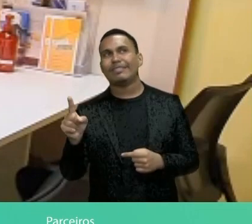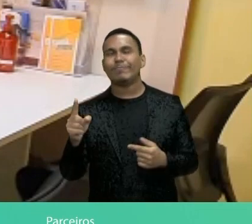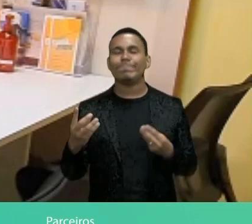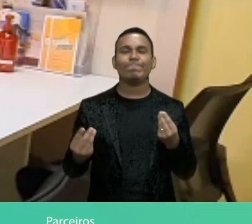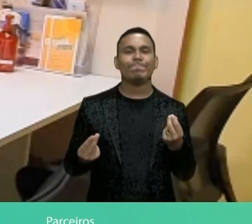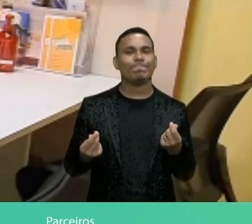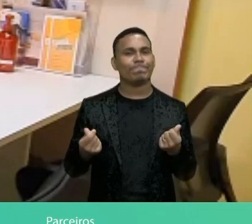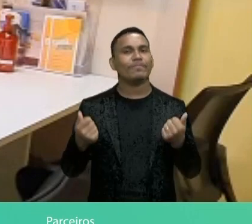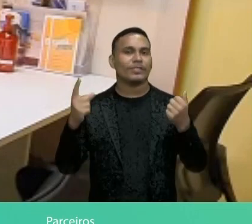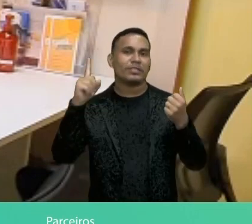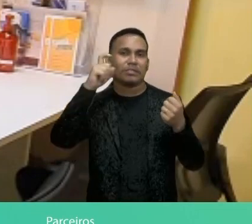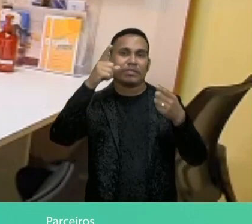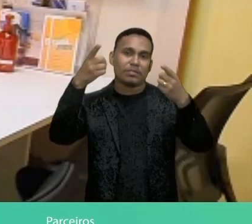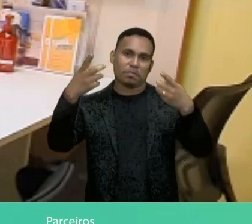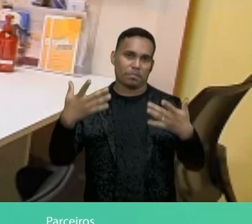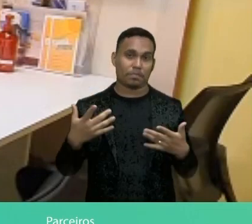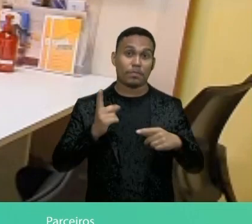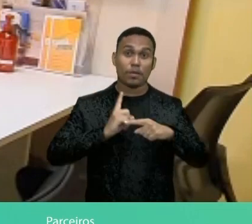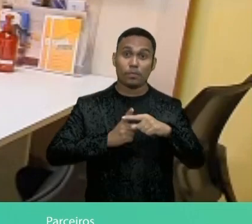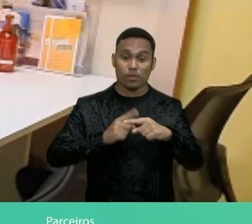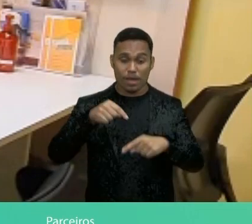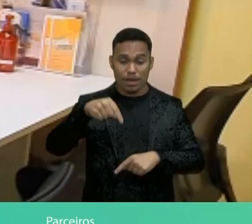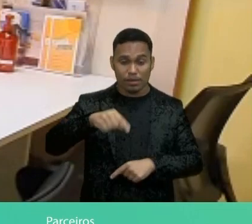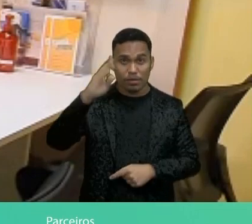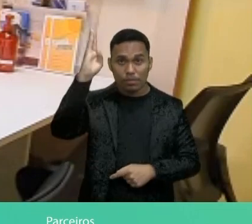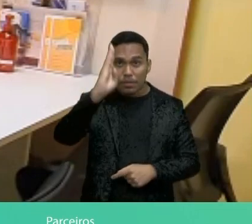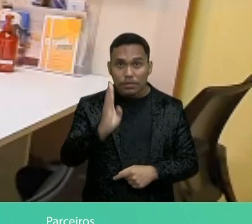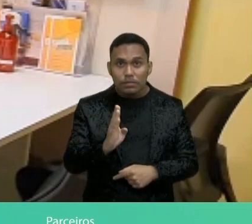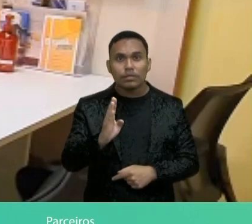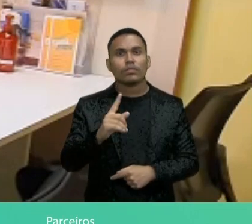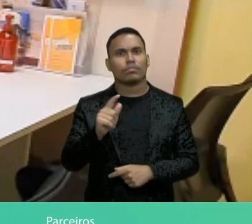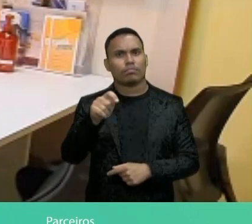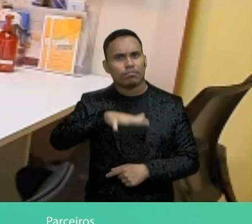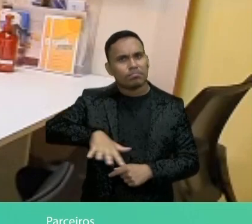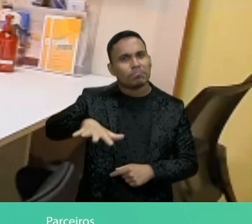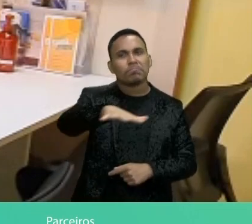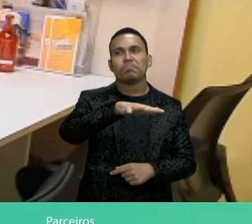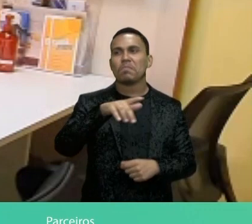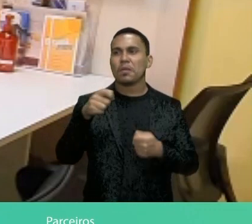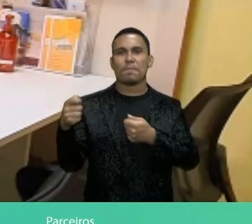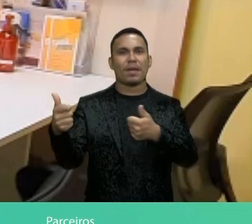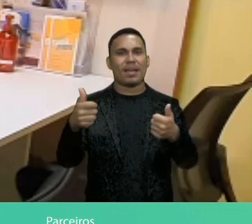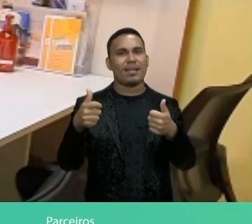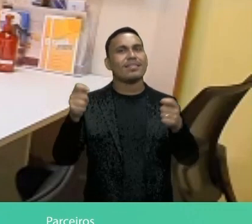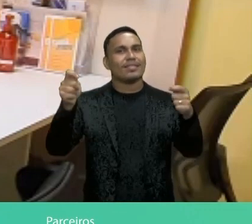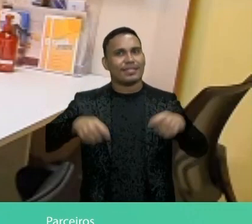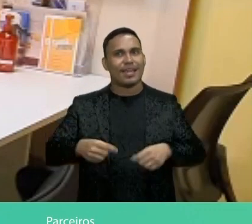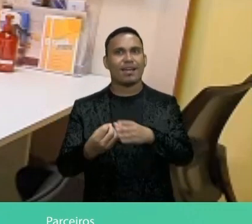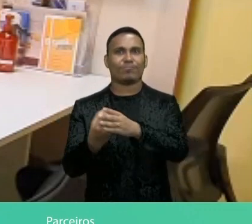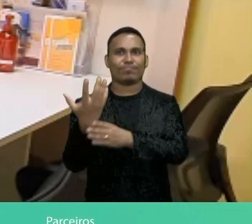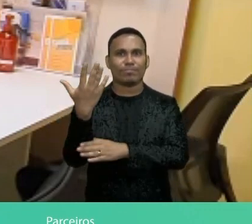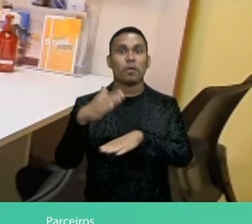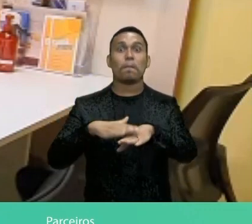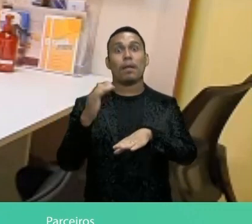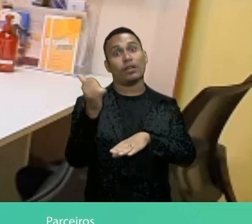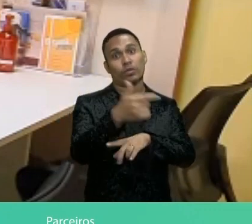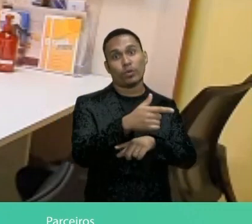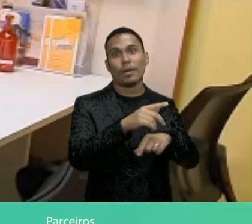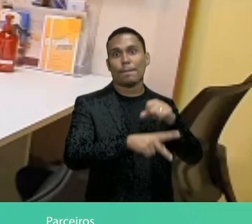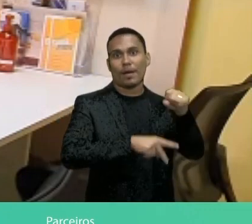not. Once Brazil has favorable conditions that are above